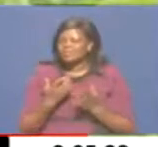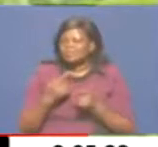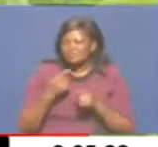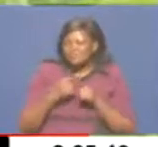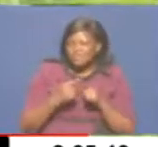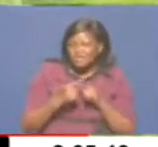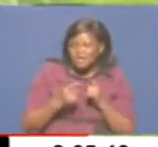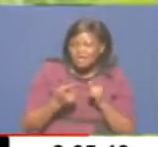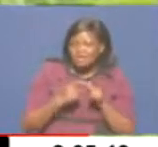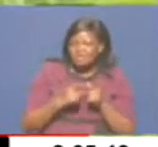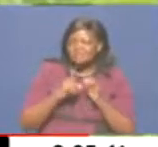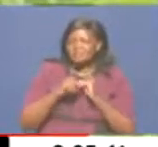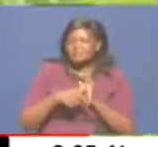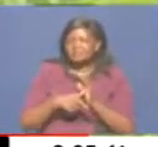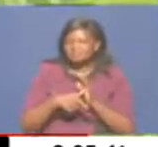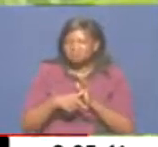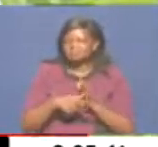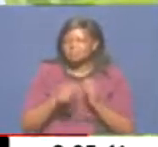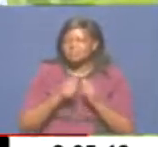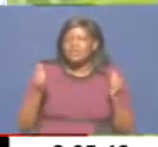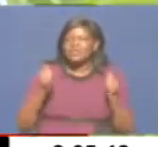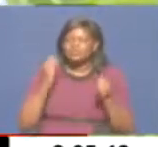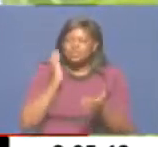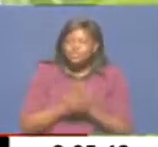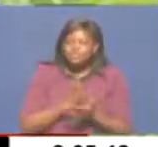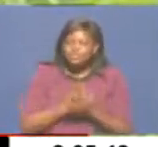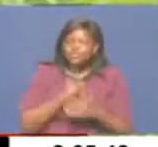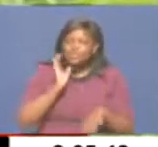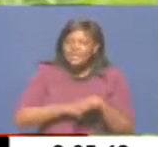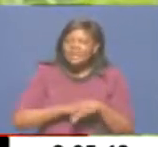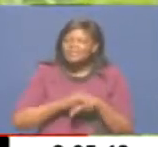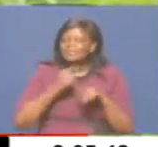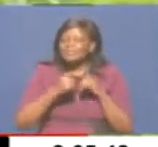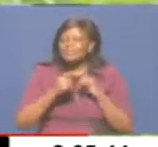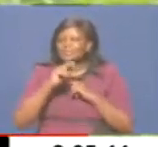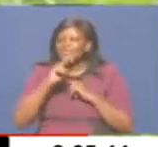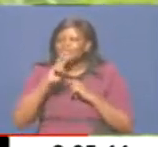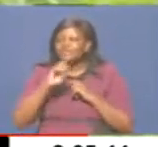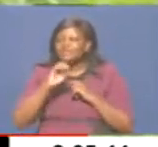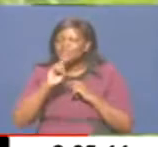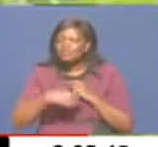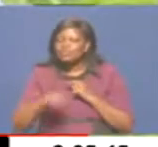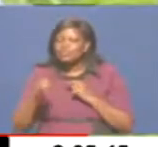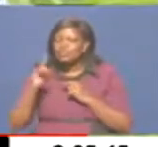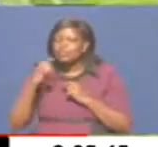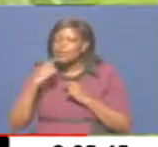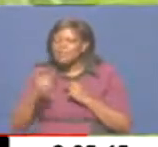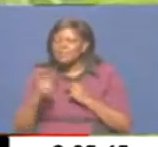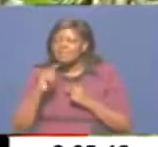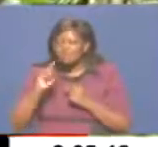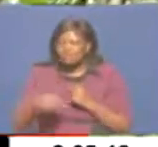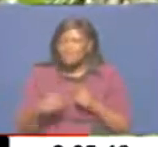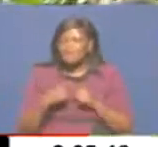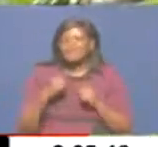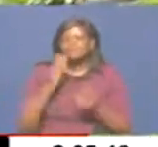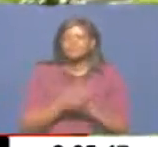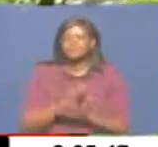But be sure hata ukianza na hiyo quota, utapata quota inataka kama 57,200. But itakuwa na